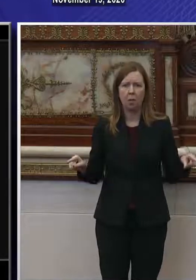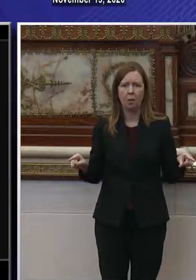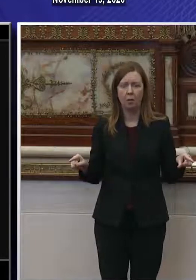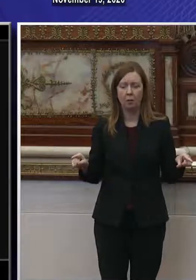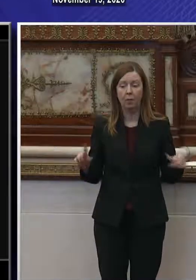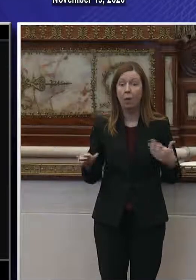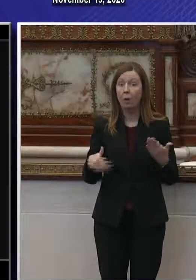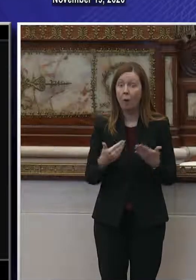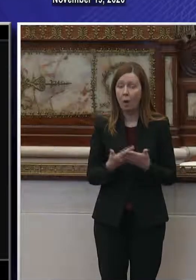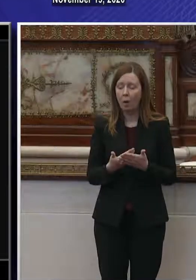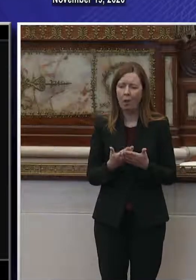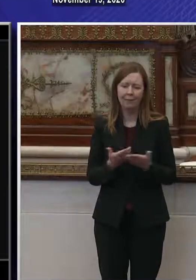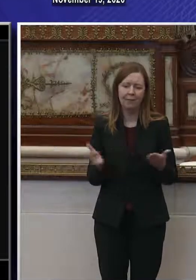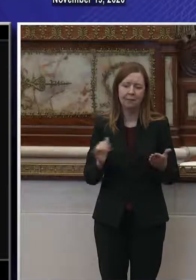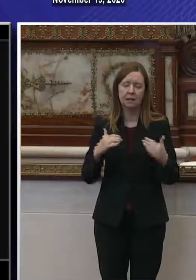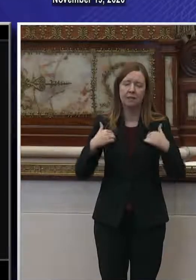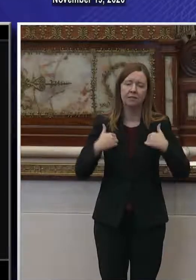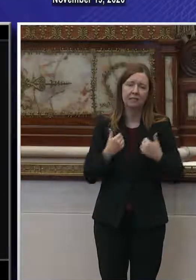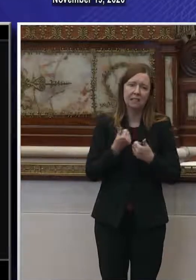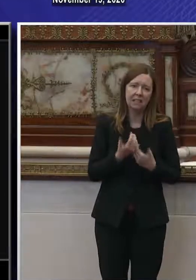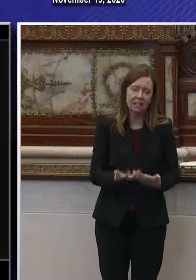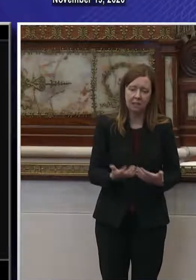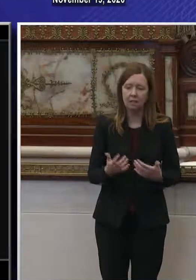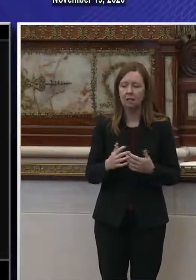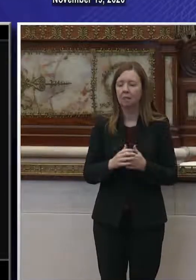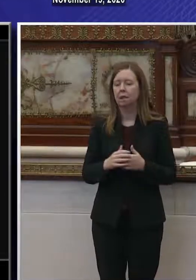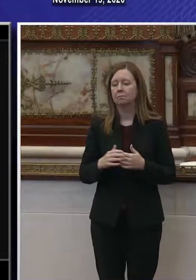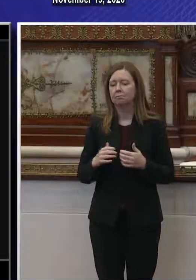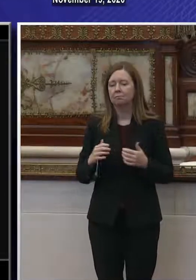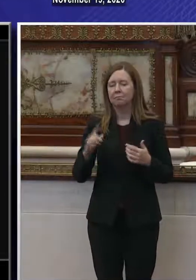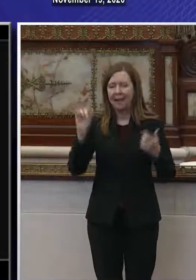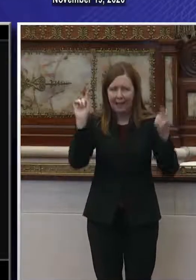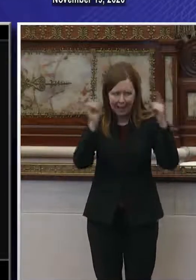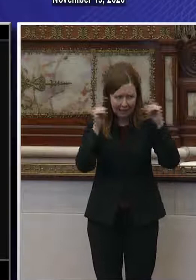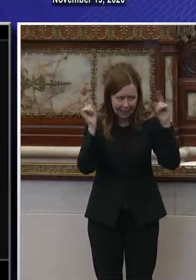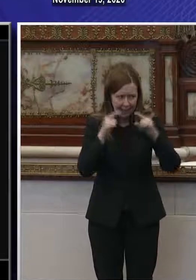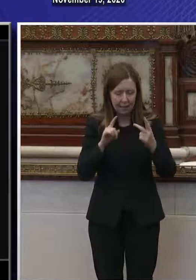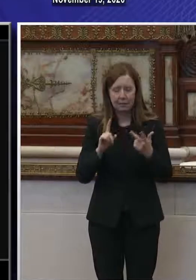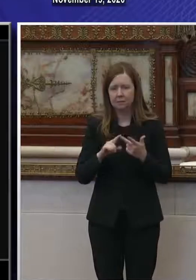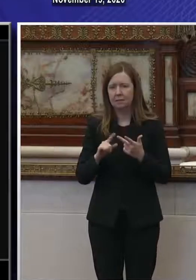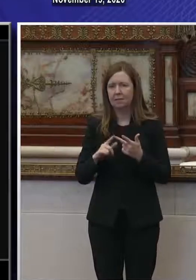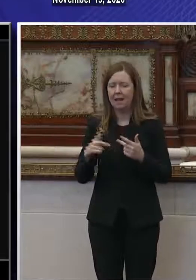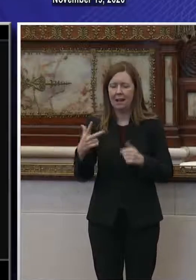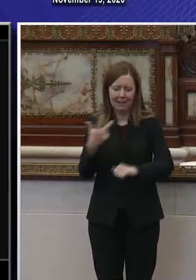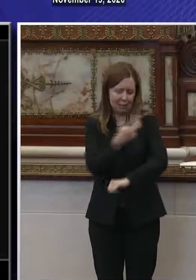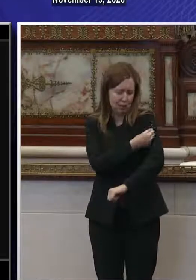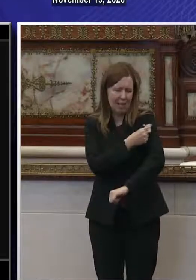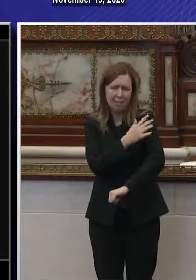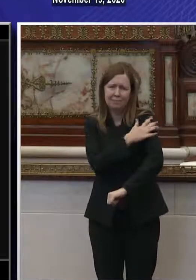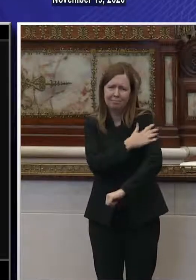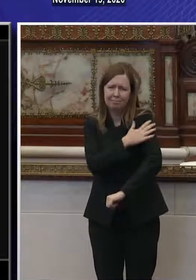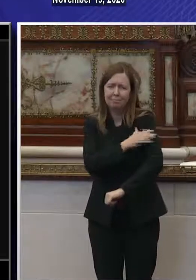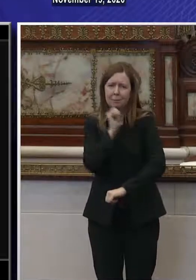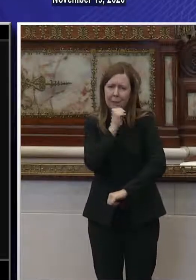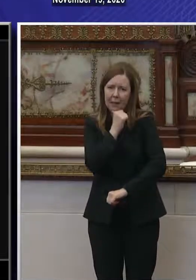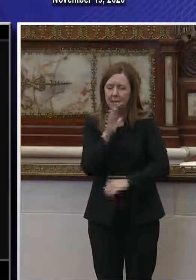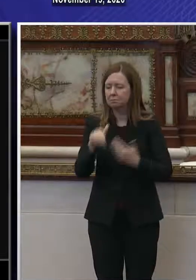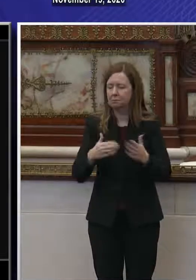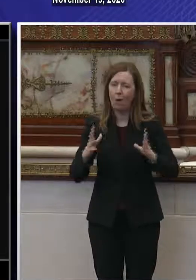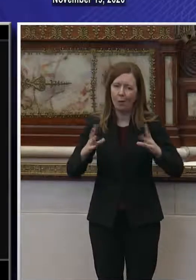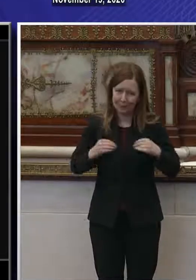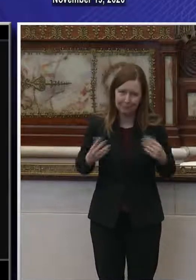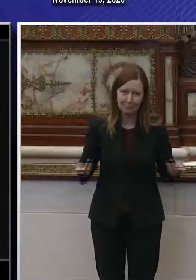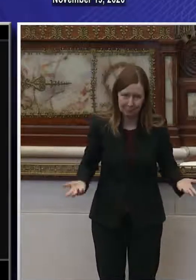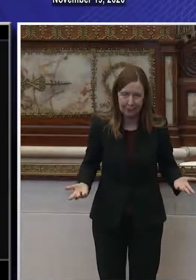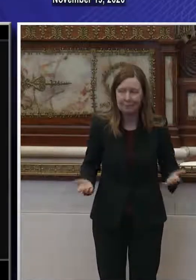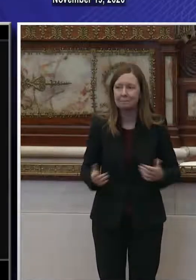all of them, things like fatigue and arthralgias and headaches and injection site pain, that were all very acceptable, quite